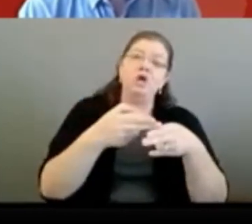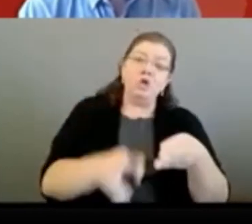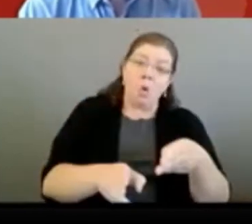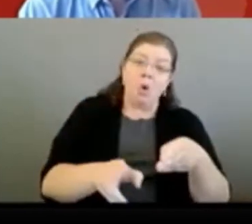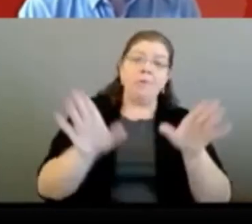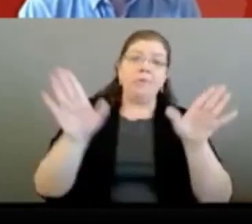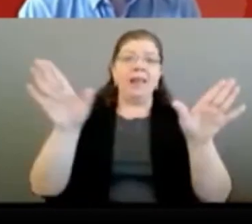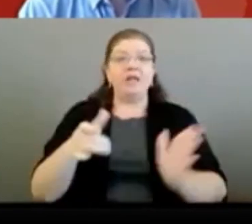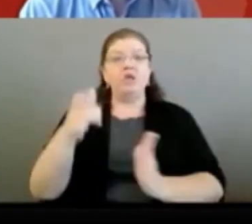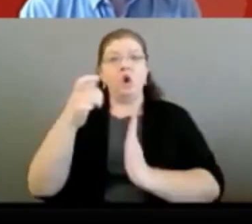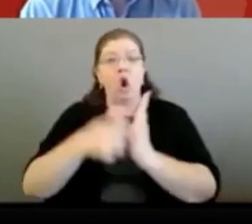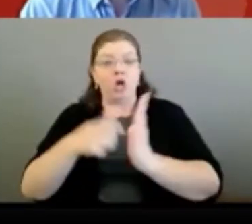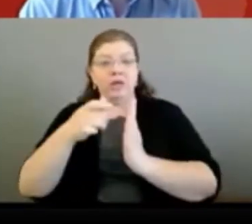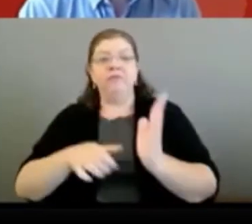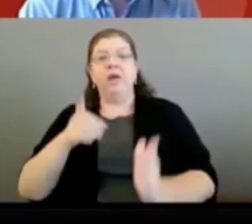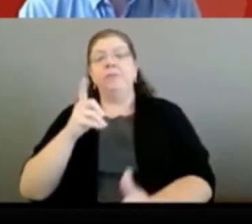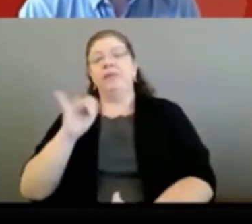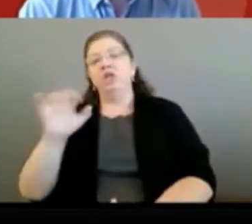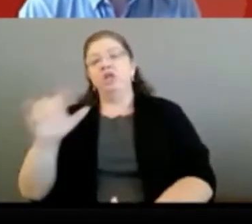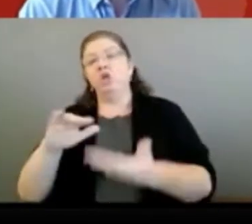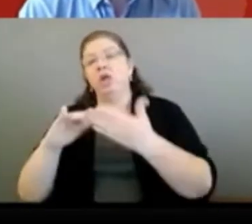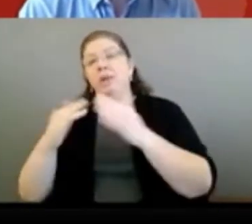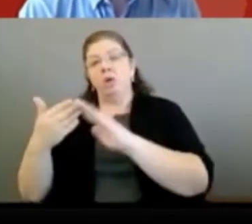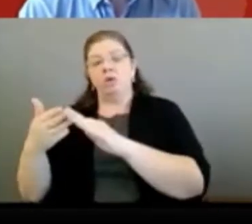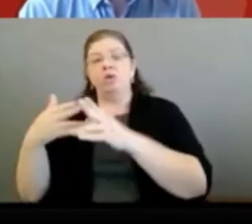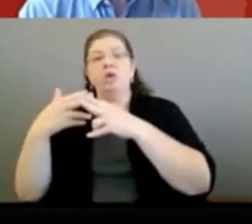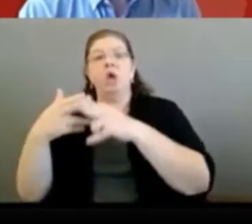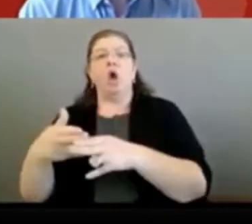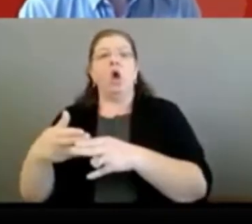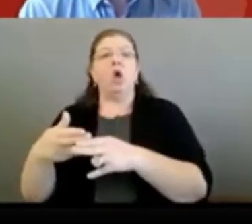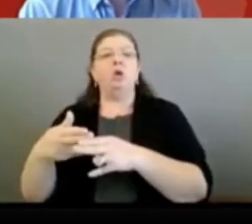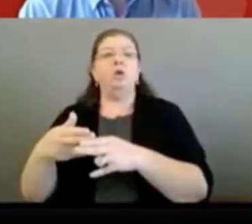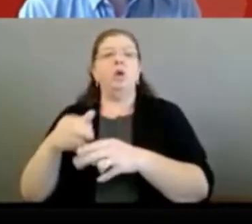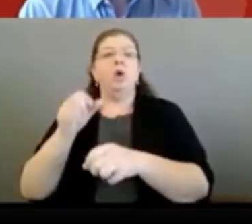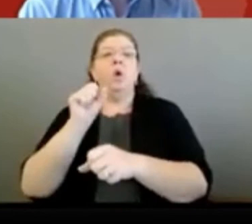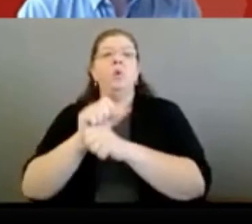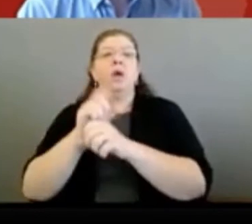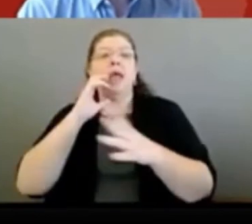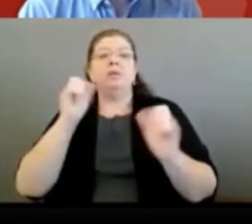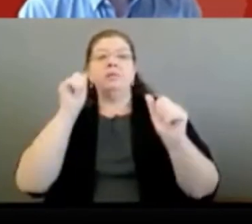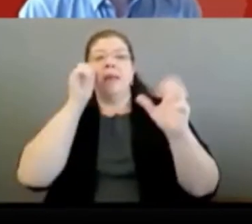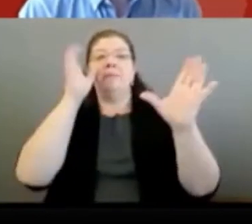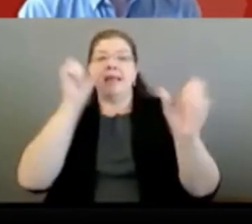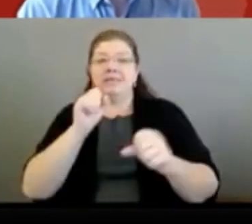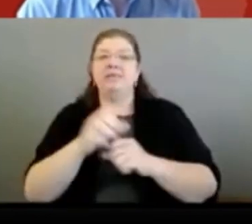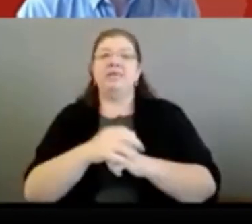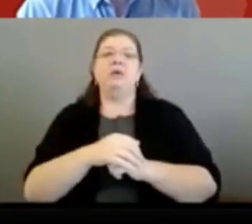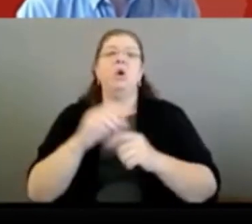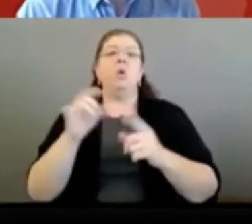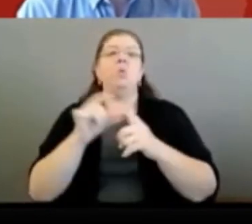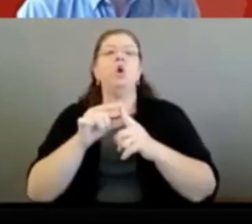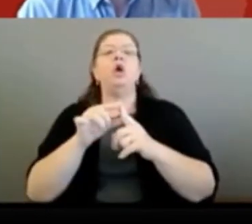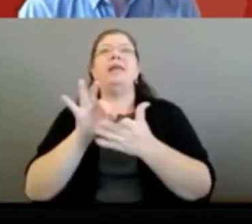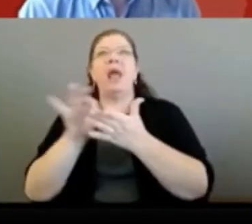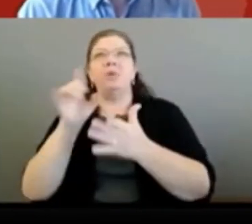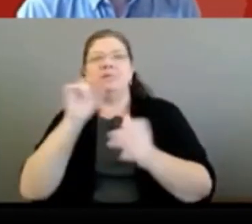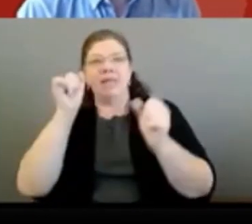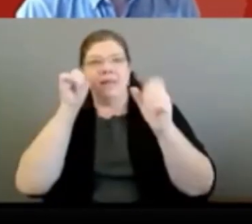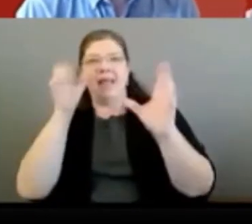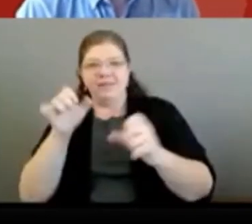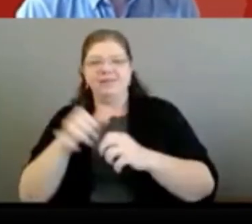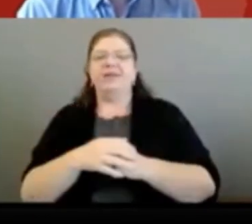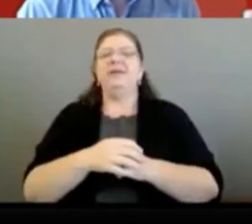excellent article from the Digital Humanities called Word Counts is Amazing, that just kind of helps